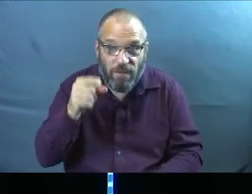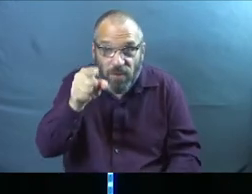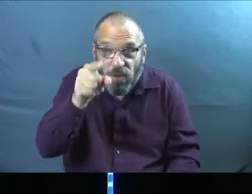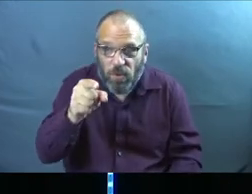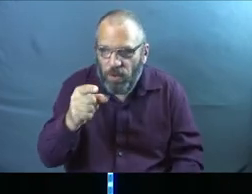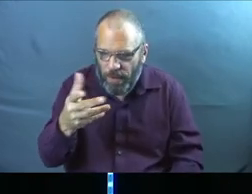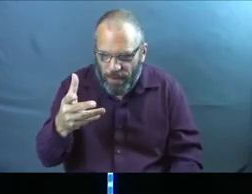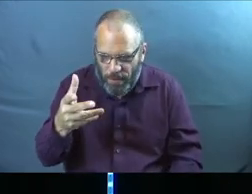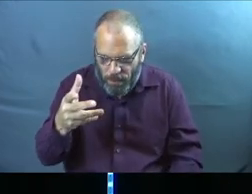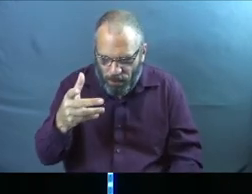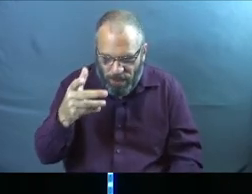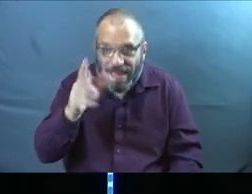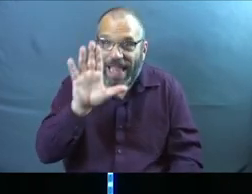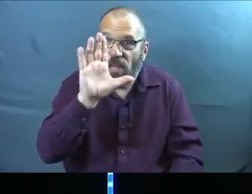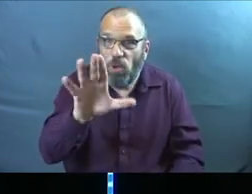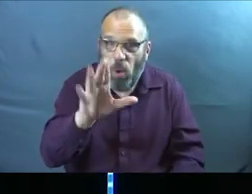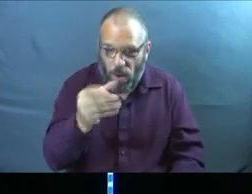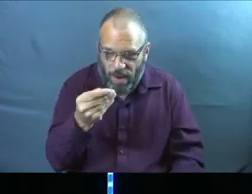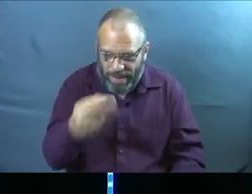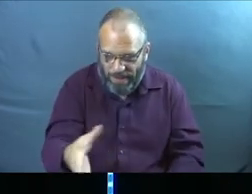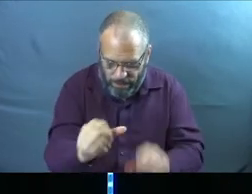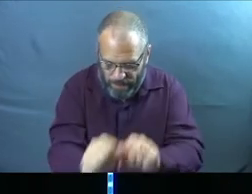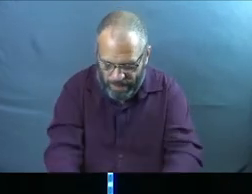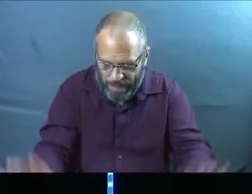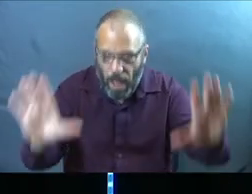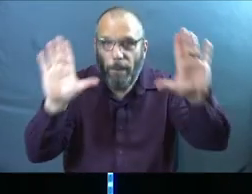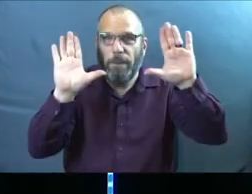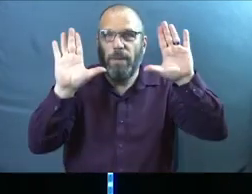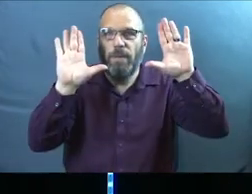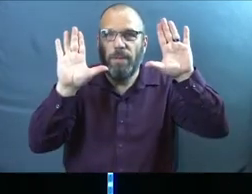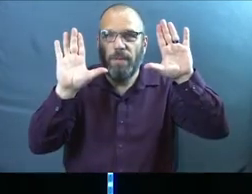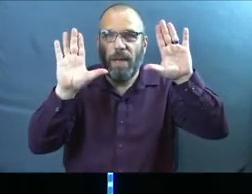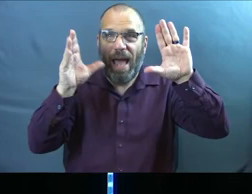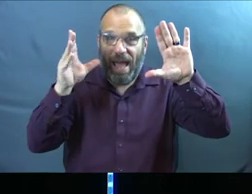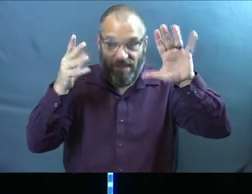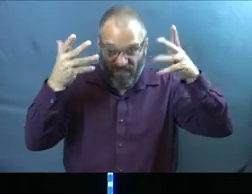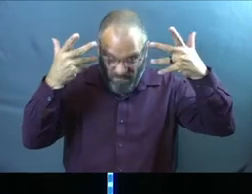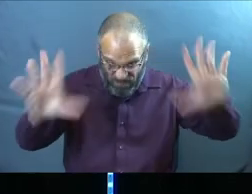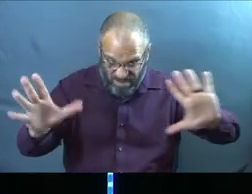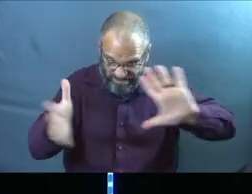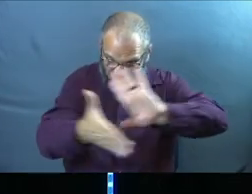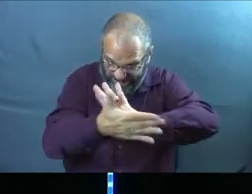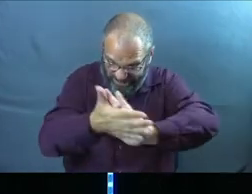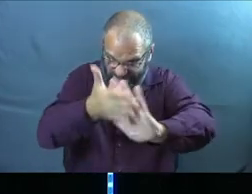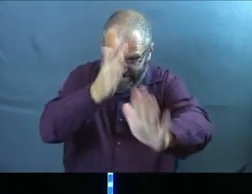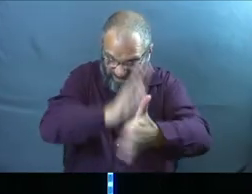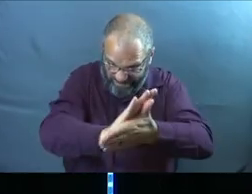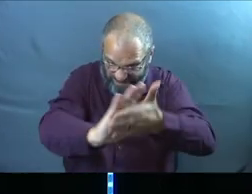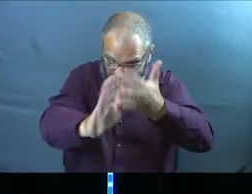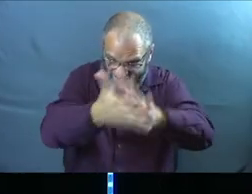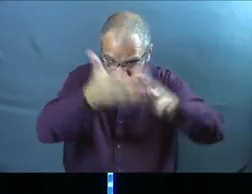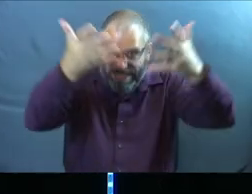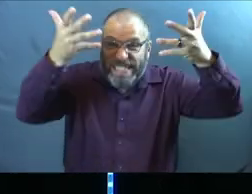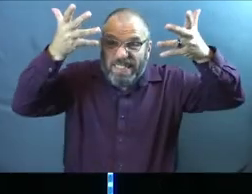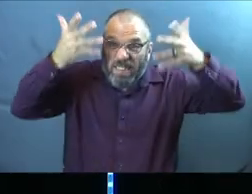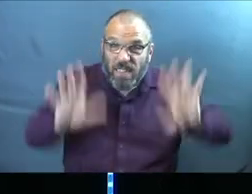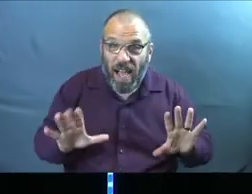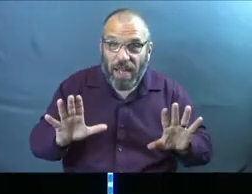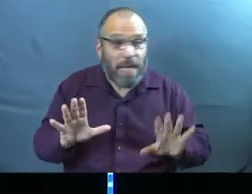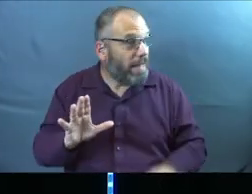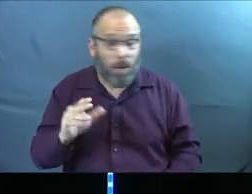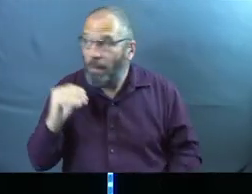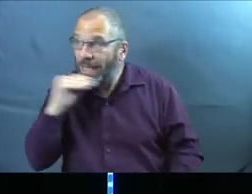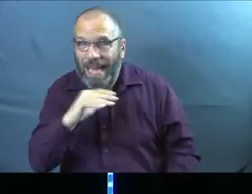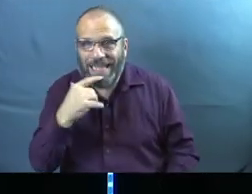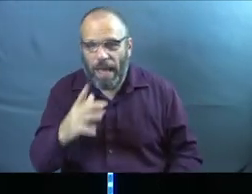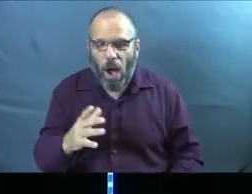you that you're giving it up once and for all. You're giving it up. And I'm not going to lie